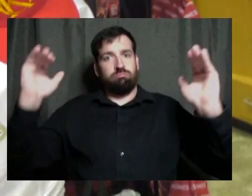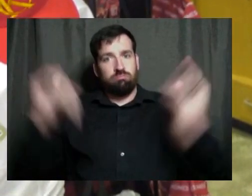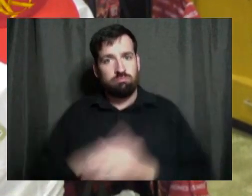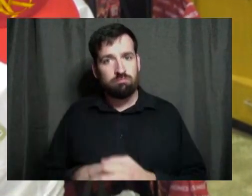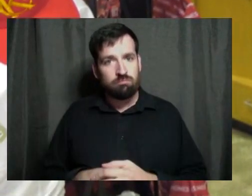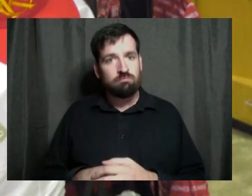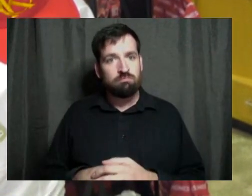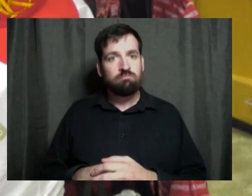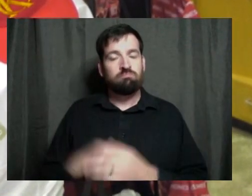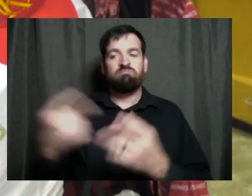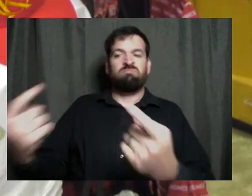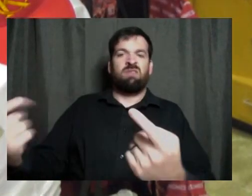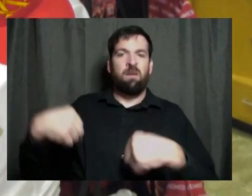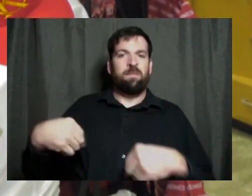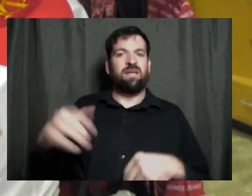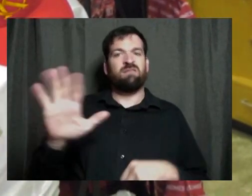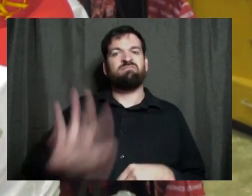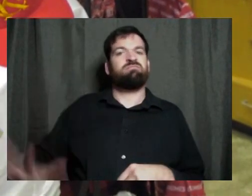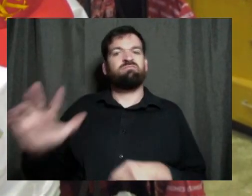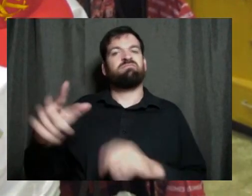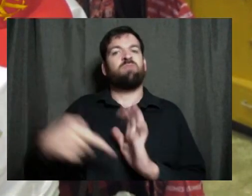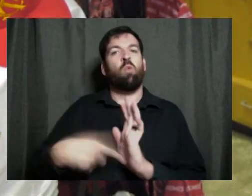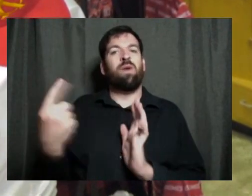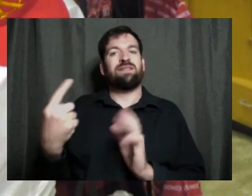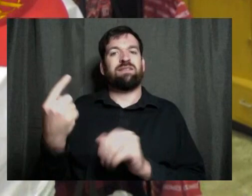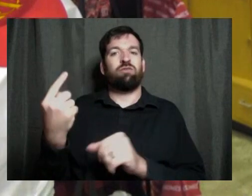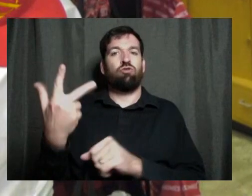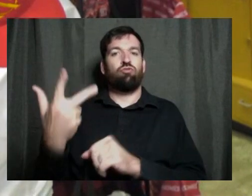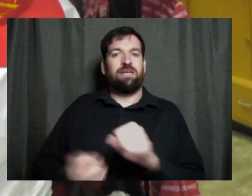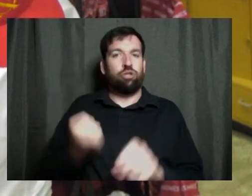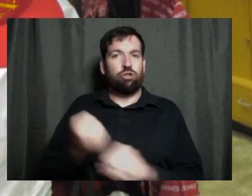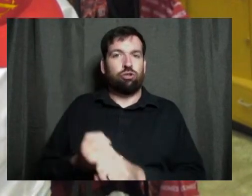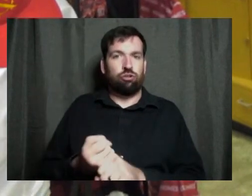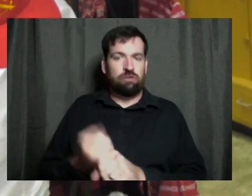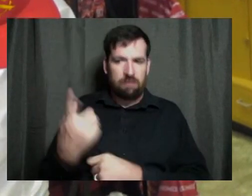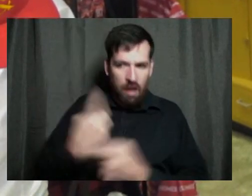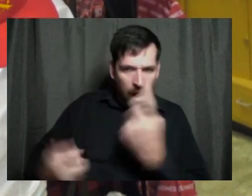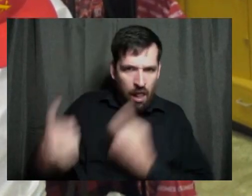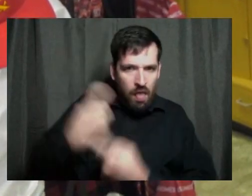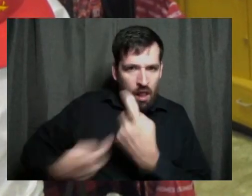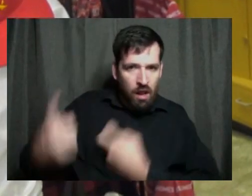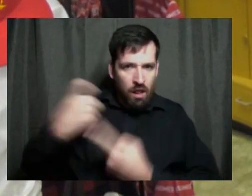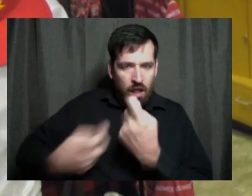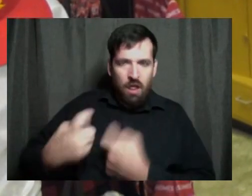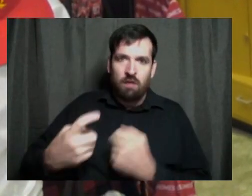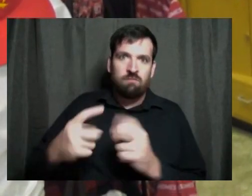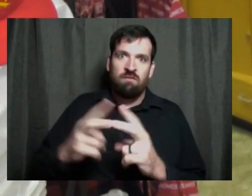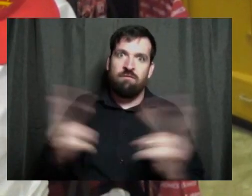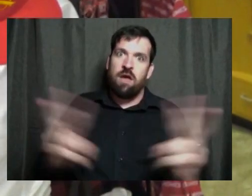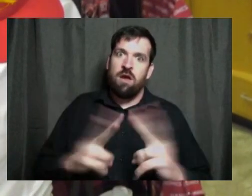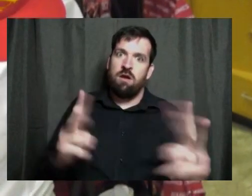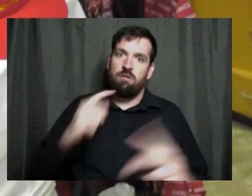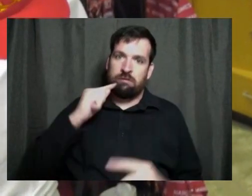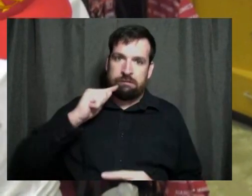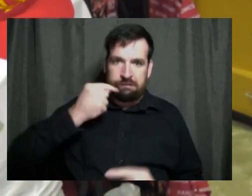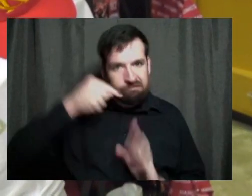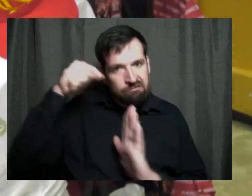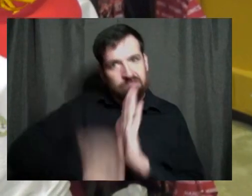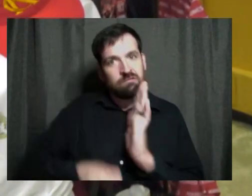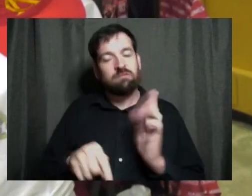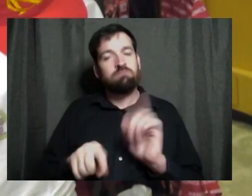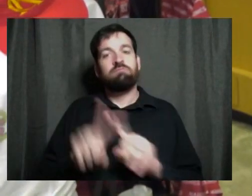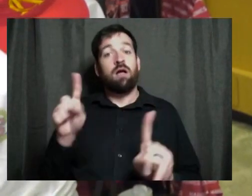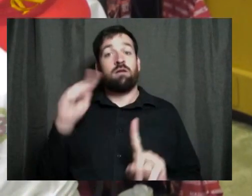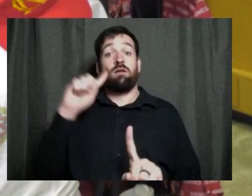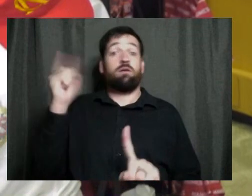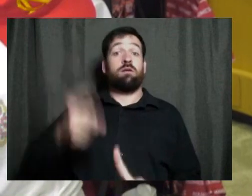about once every 3 years and they drill us all day long. It's very intense, but at the end of the day, we know